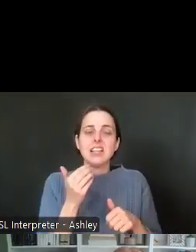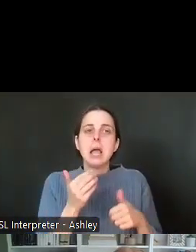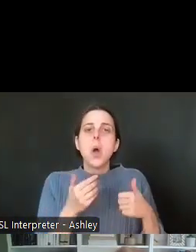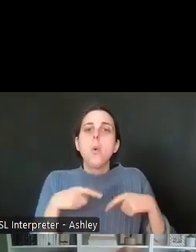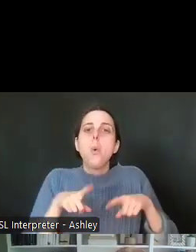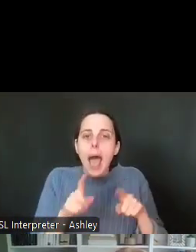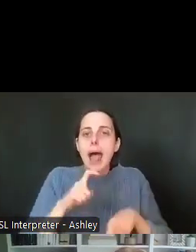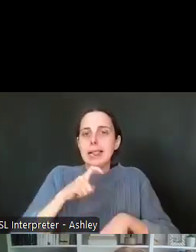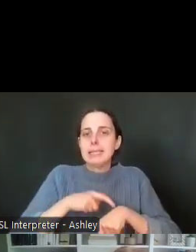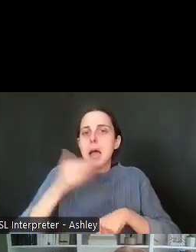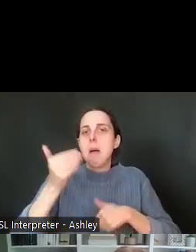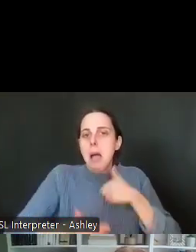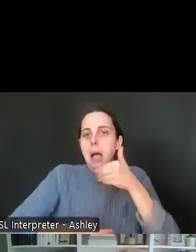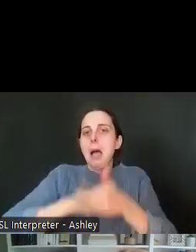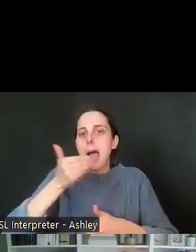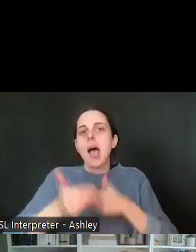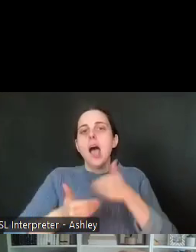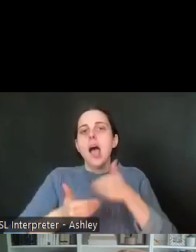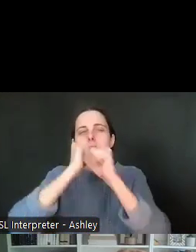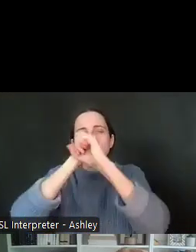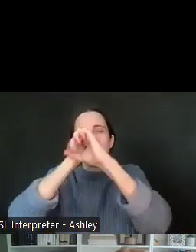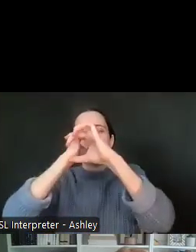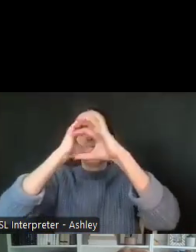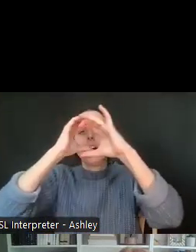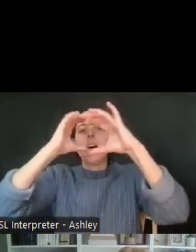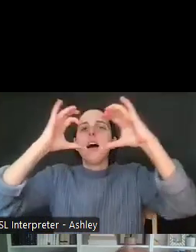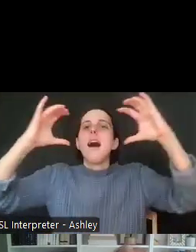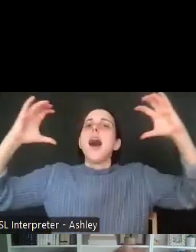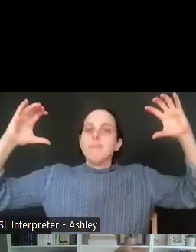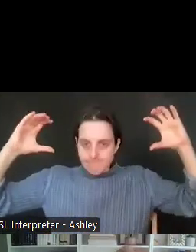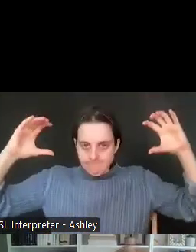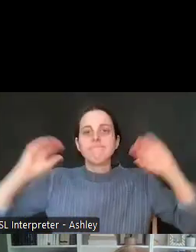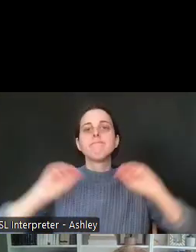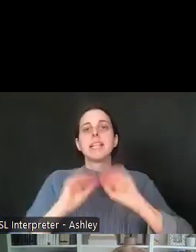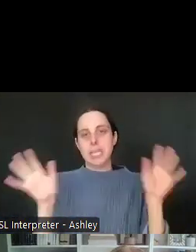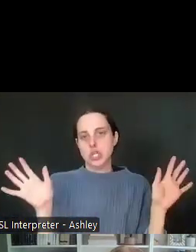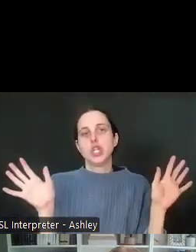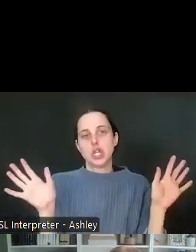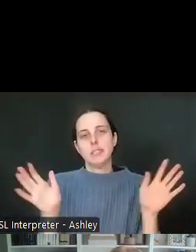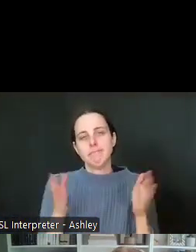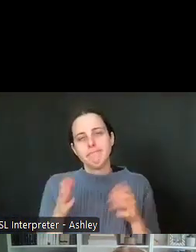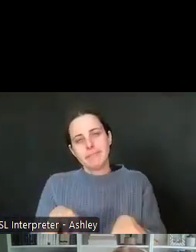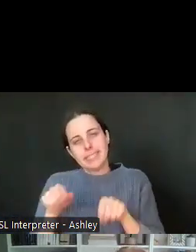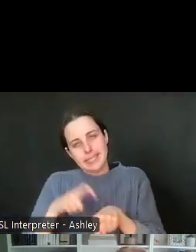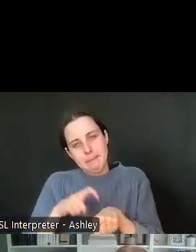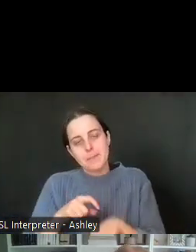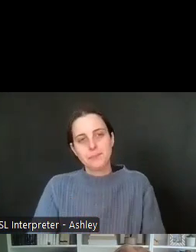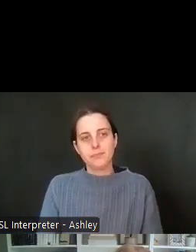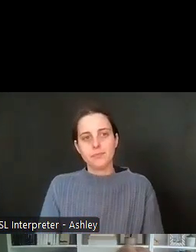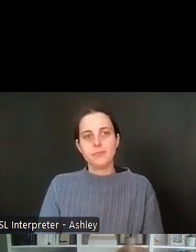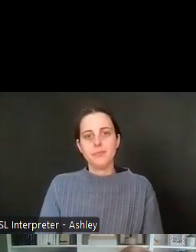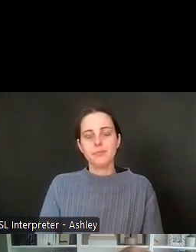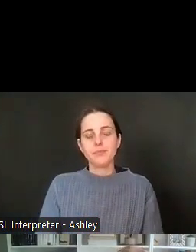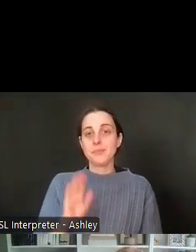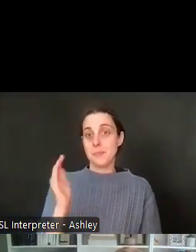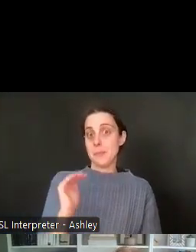and clearer as I went on. In your workbook, let's do an exercise. Let's do an exercise together on